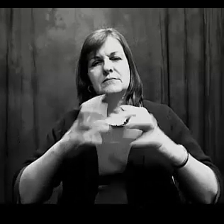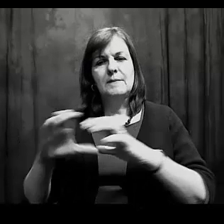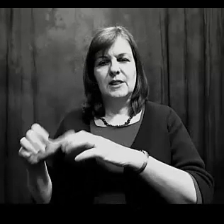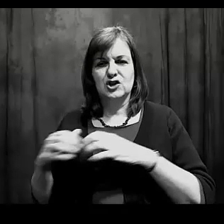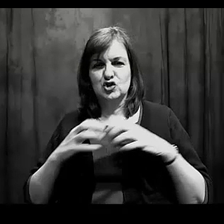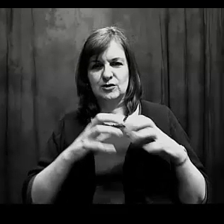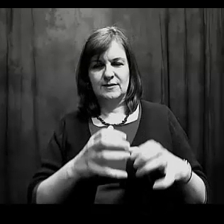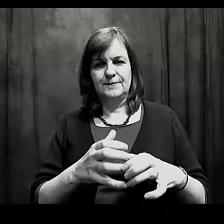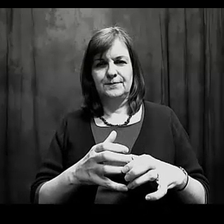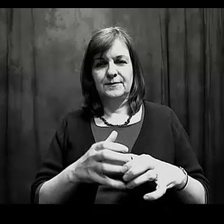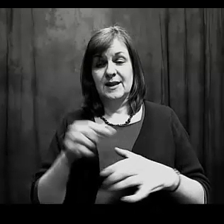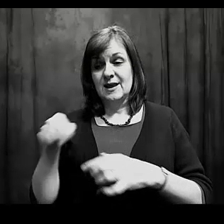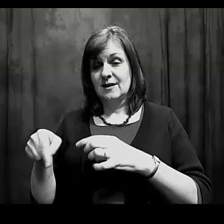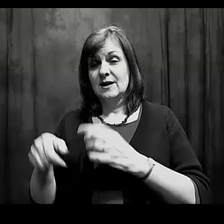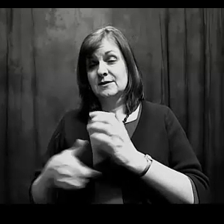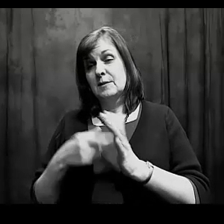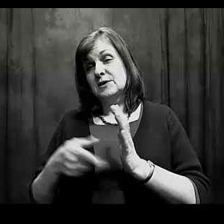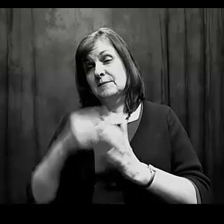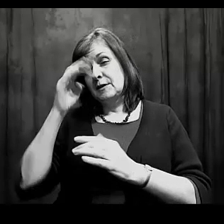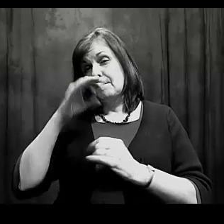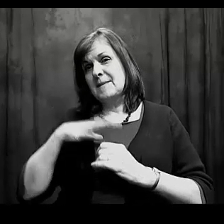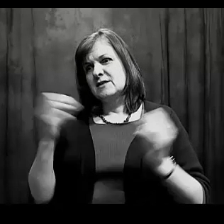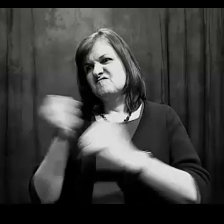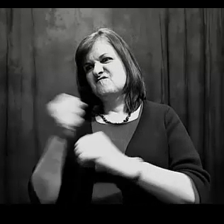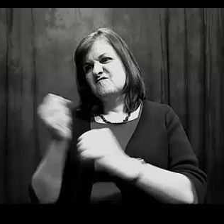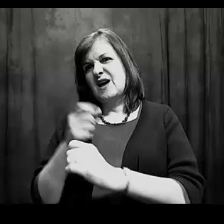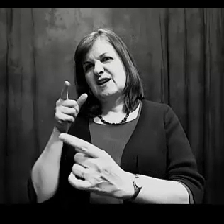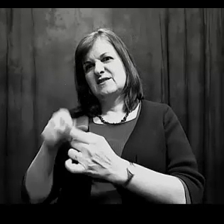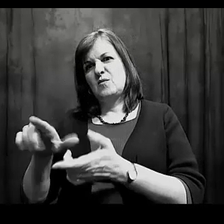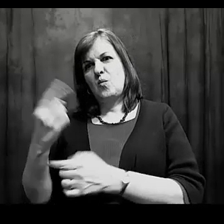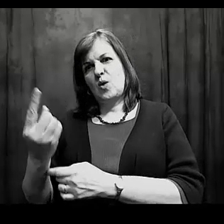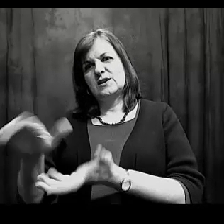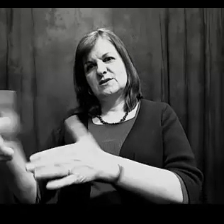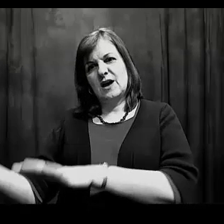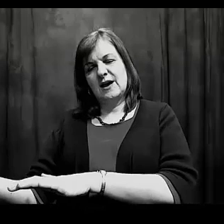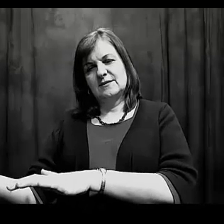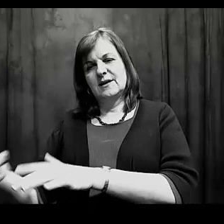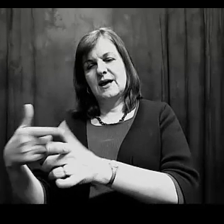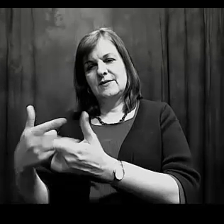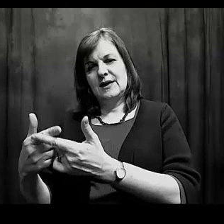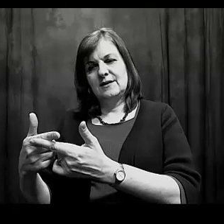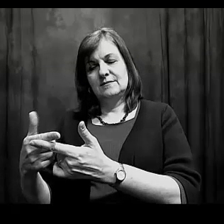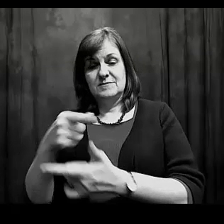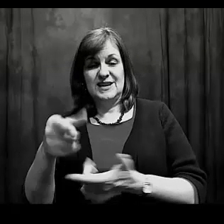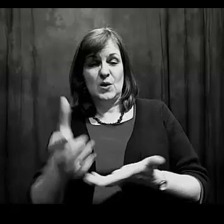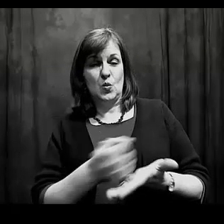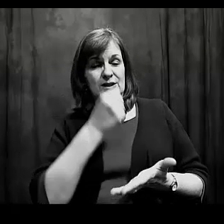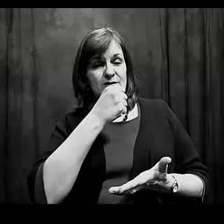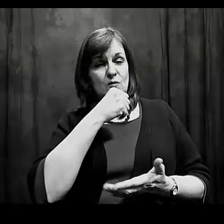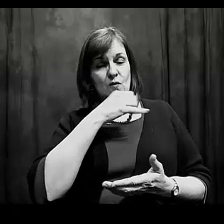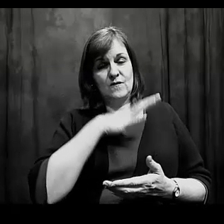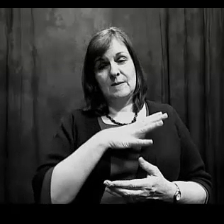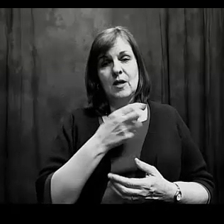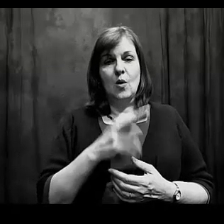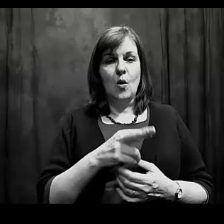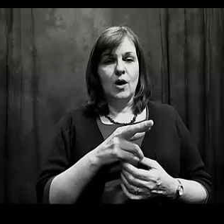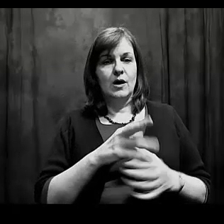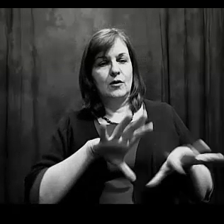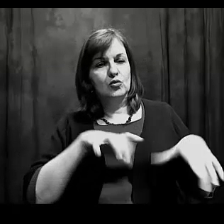populations. And many of these males will actually fight to the death for females and the rights to the harem or